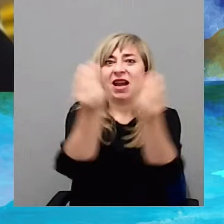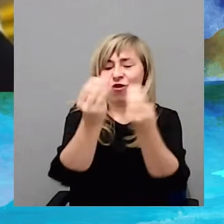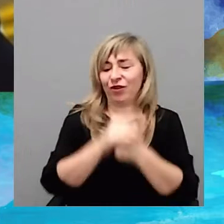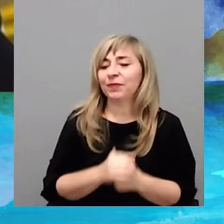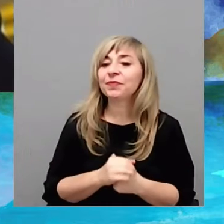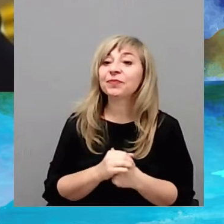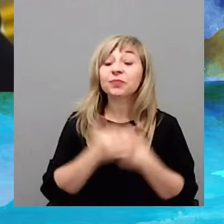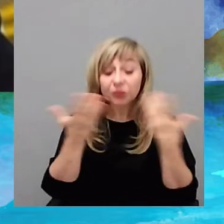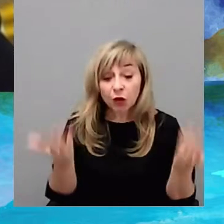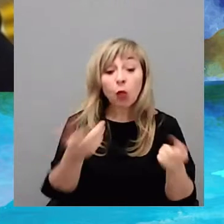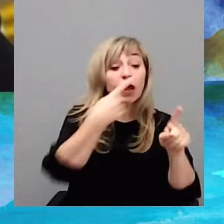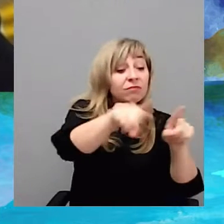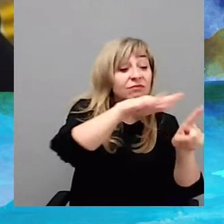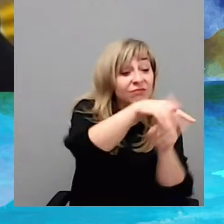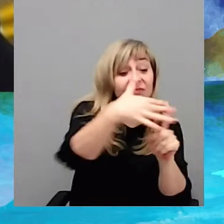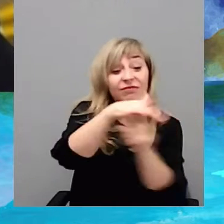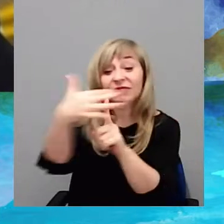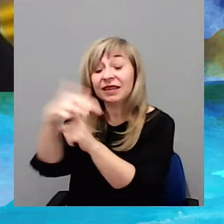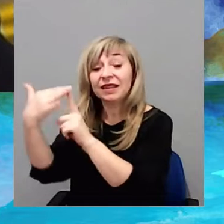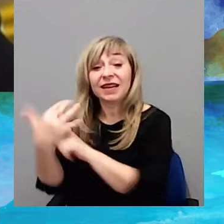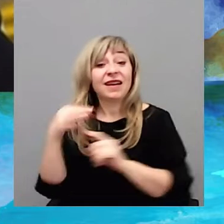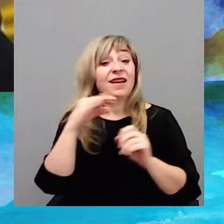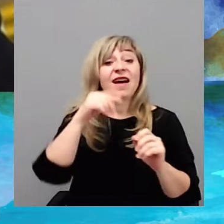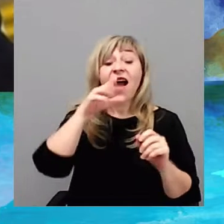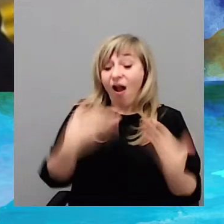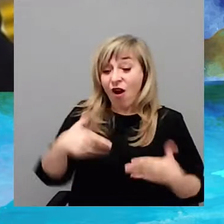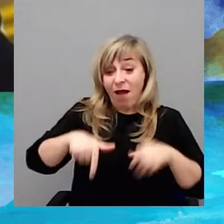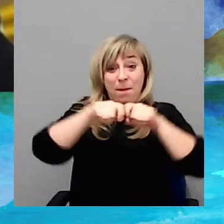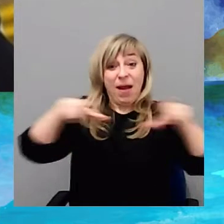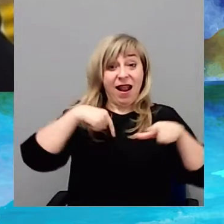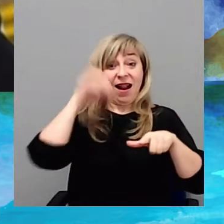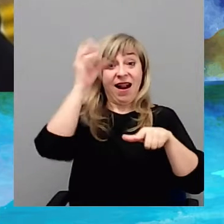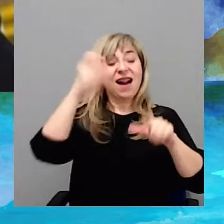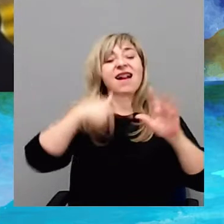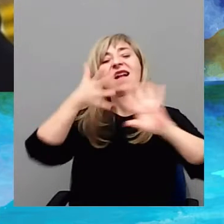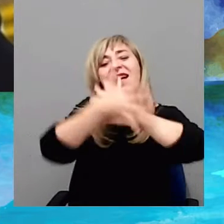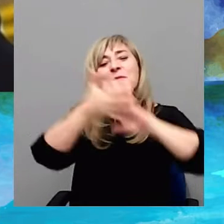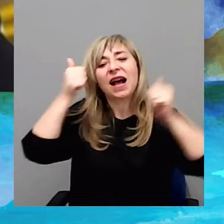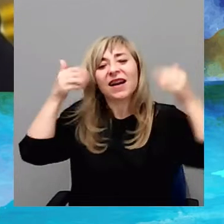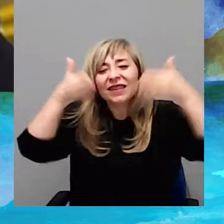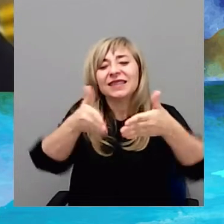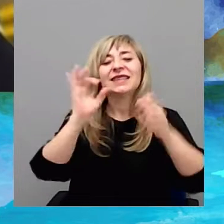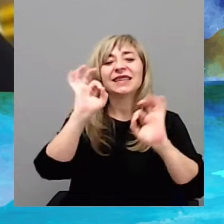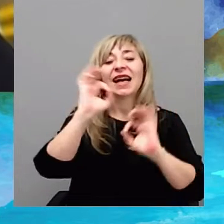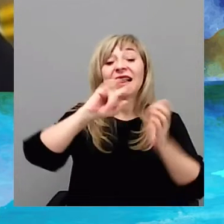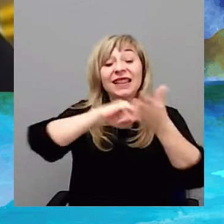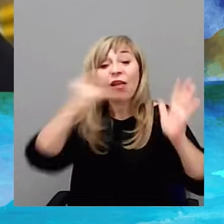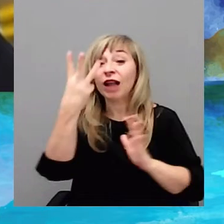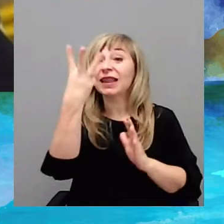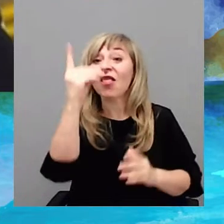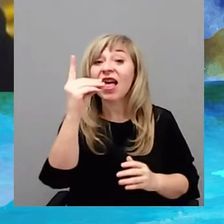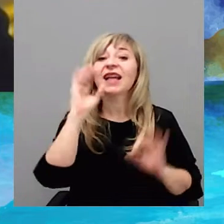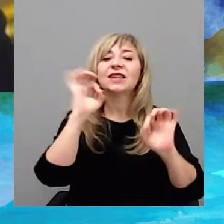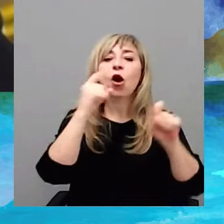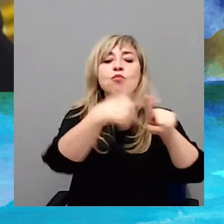Now, in all of these fields, today, in this panel session, we're going to talk about this 3D